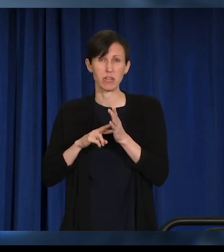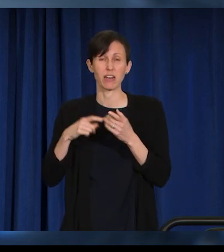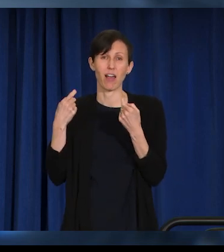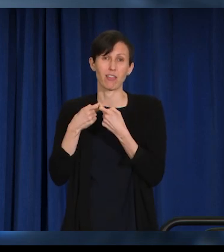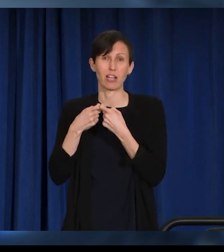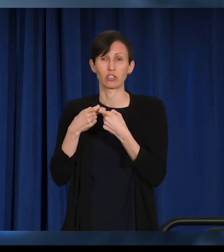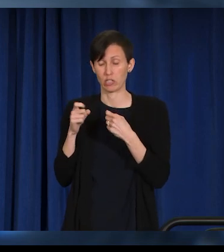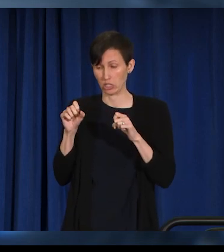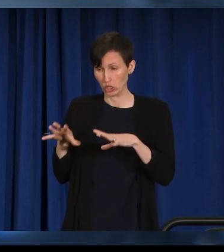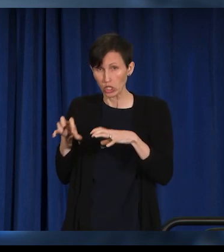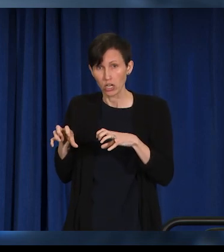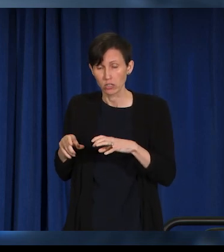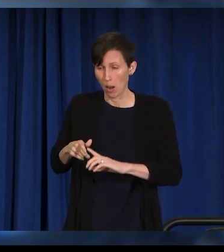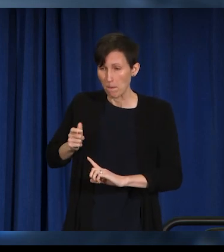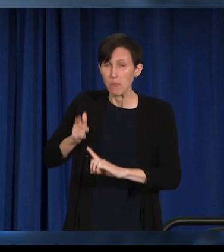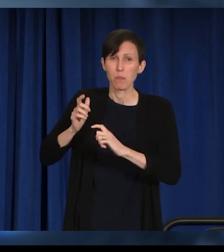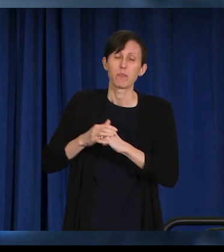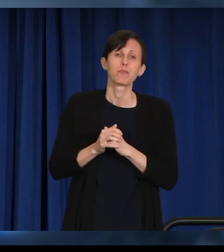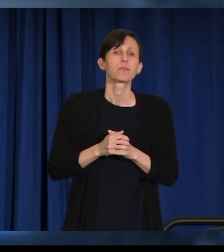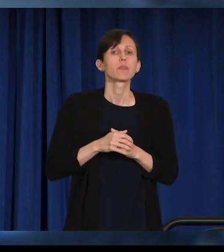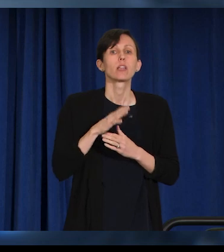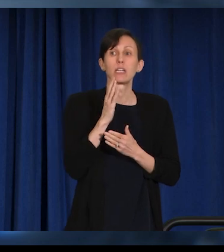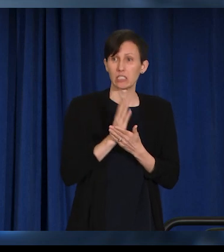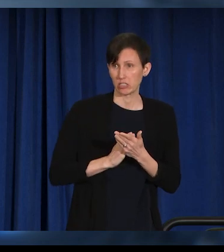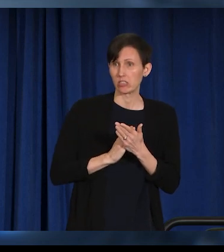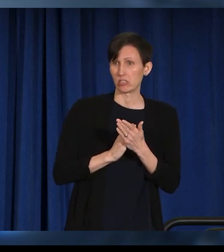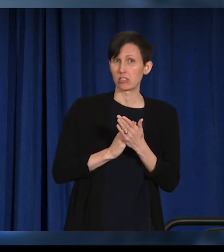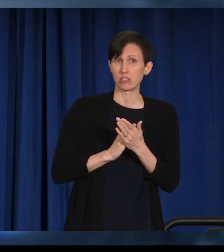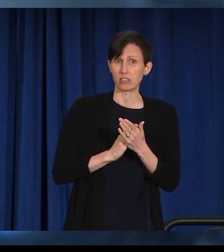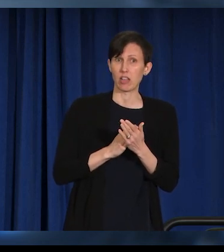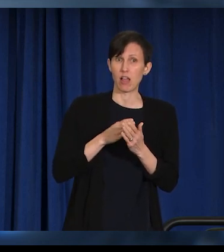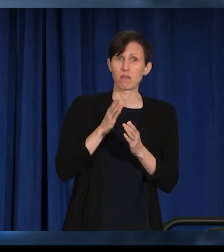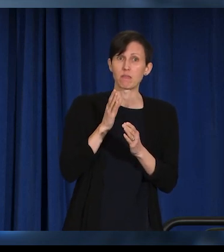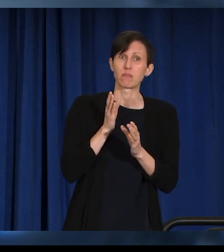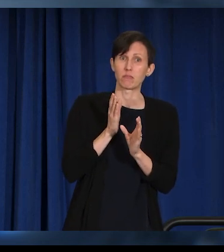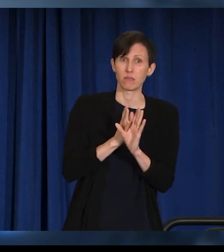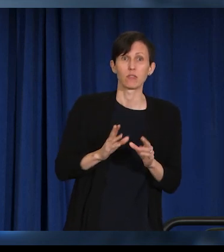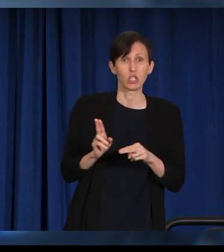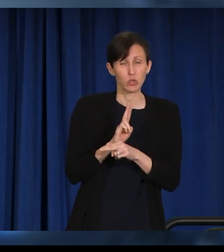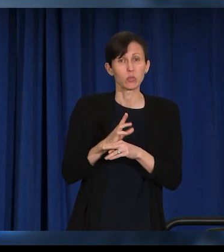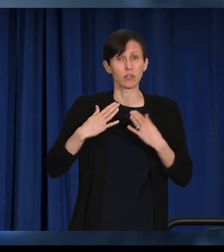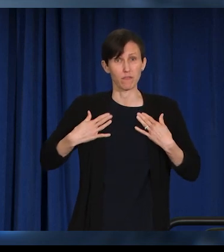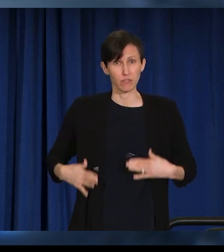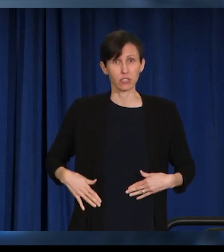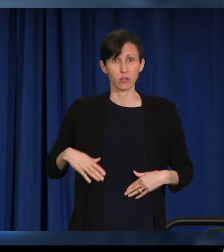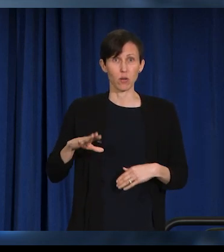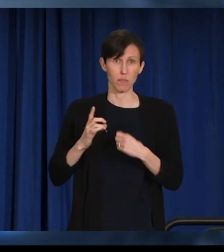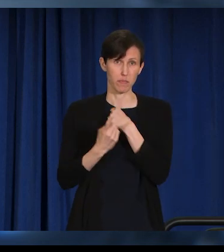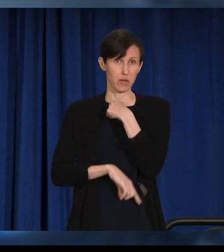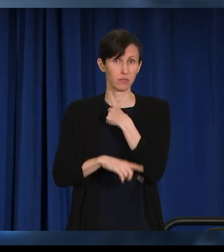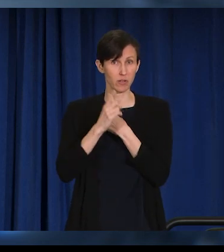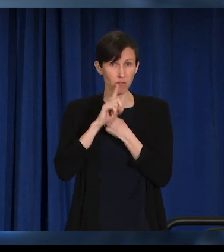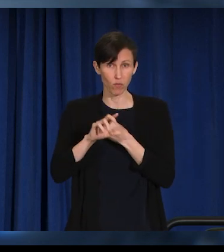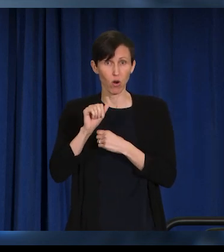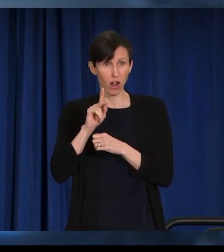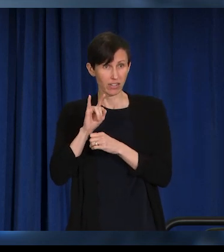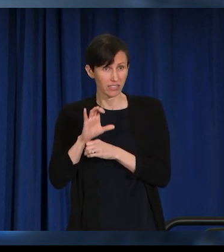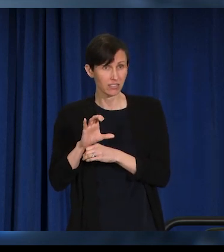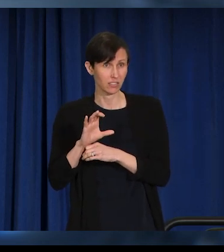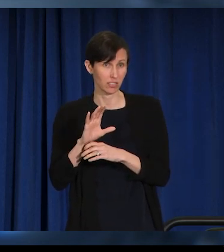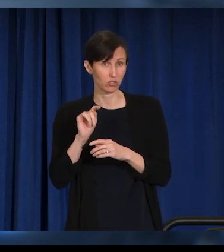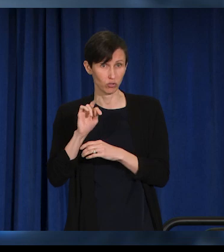Like Skinner, some practitioners use physical corrective methods or punishments for problematic autistic traits, and